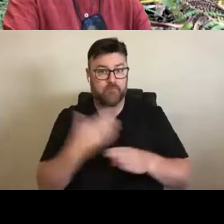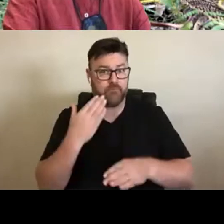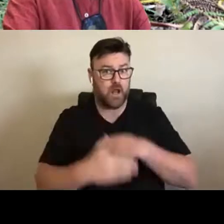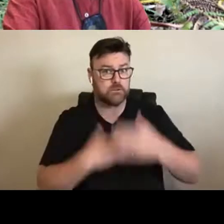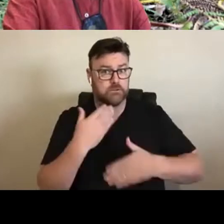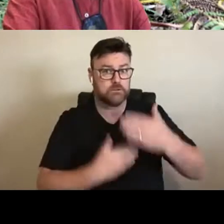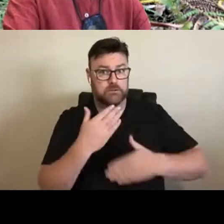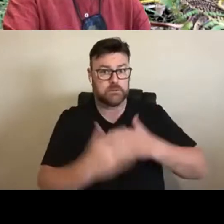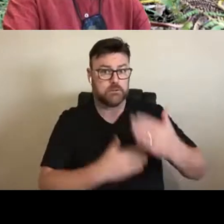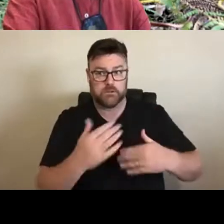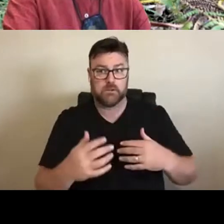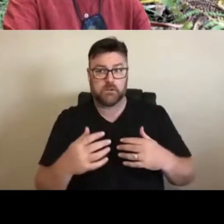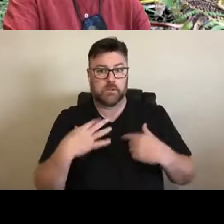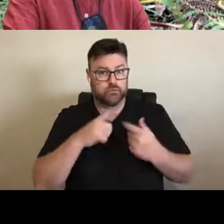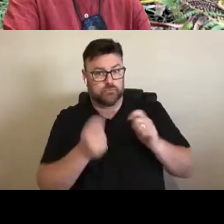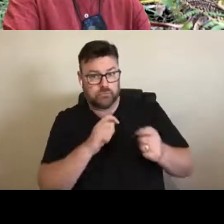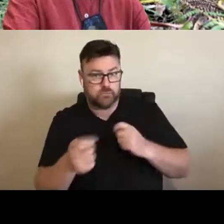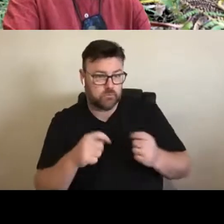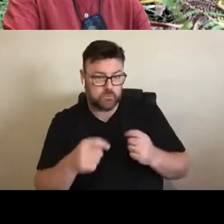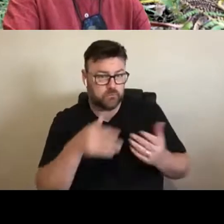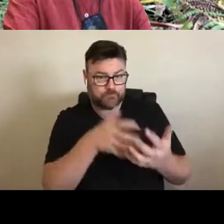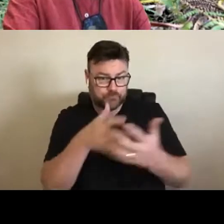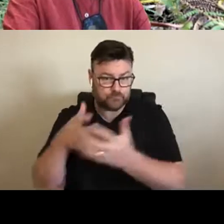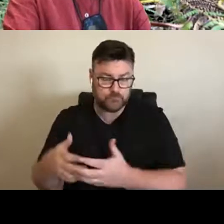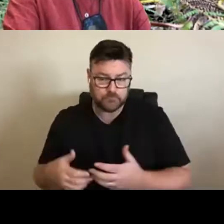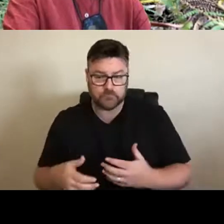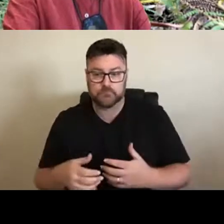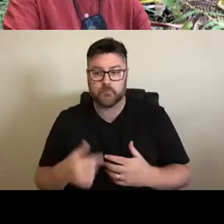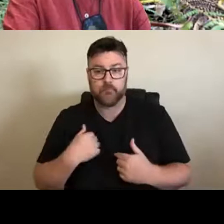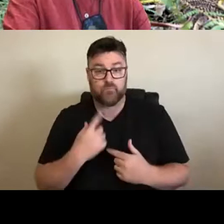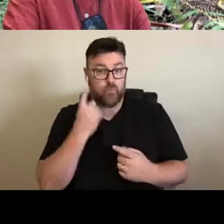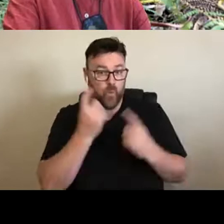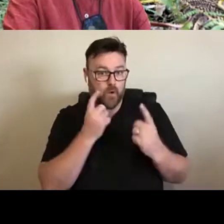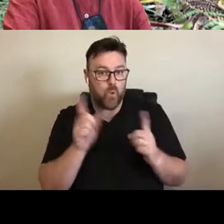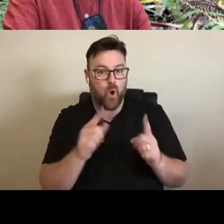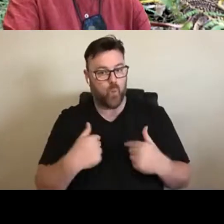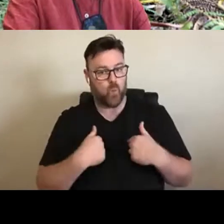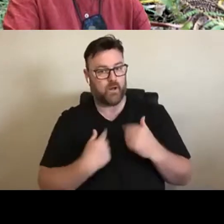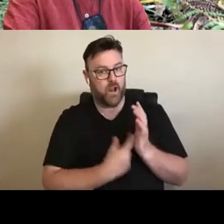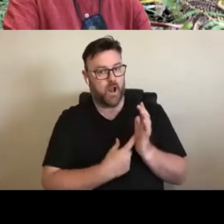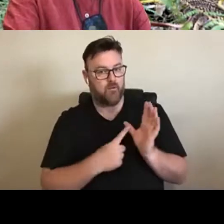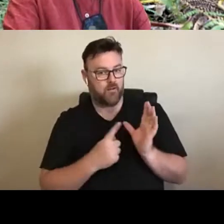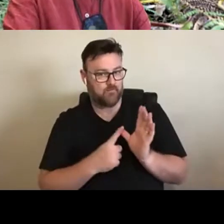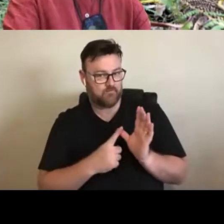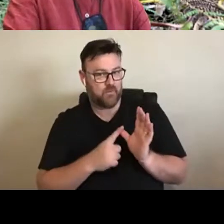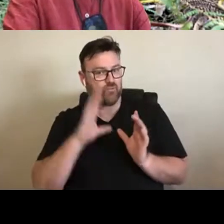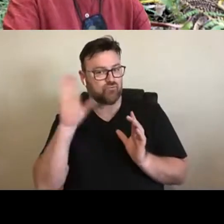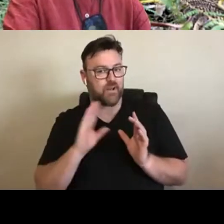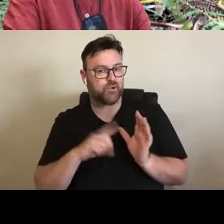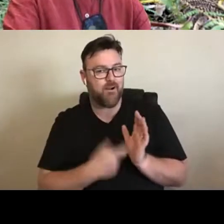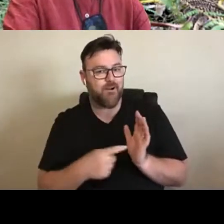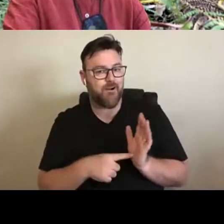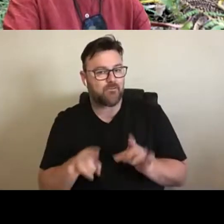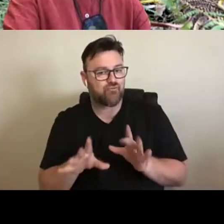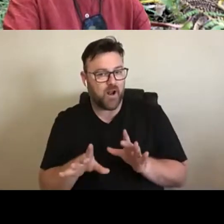constantly responding to needs, we're wondering what you would like to see we could do as an organisation in our processes and for our